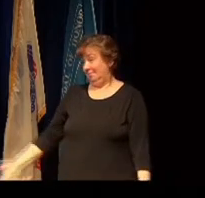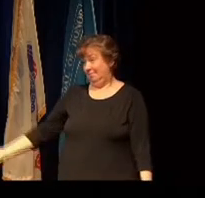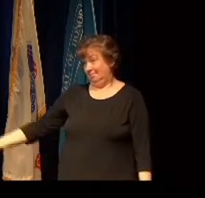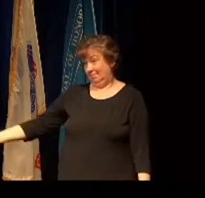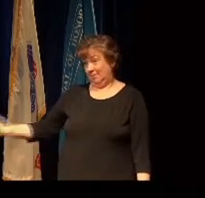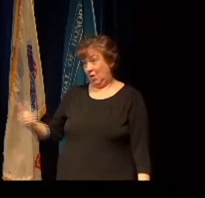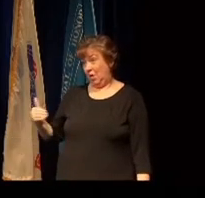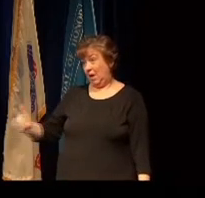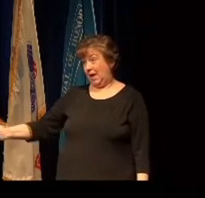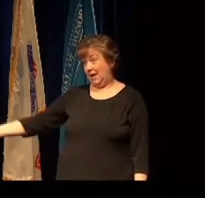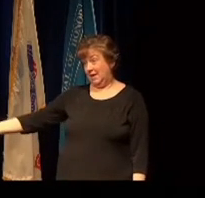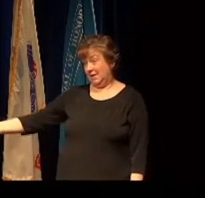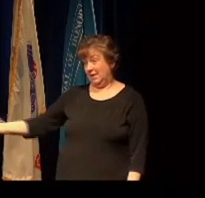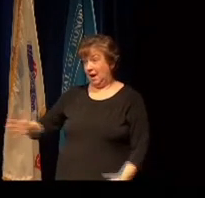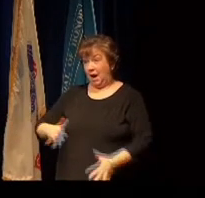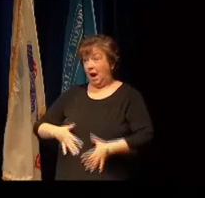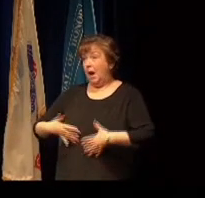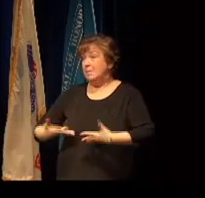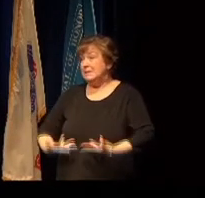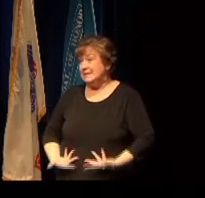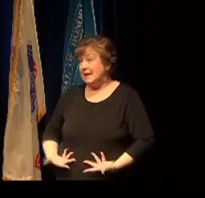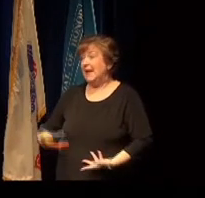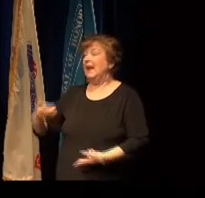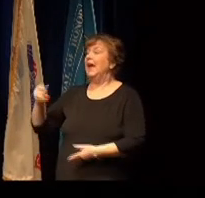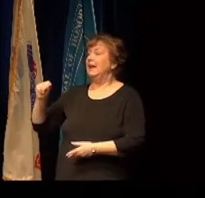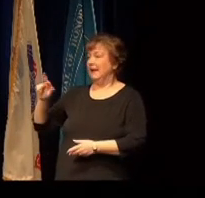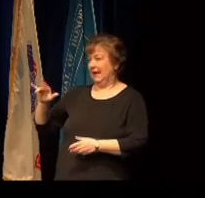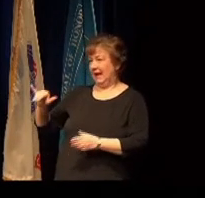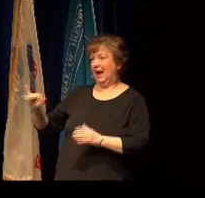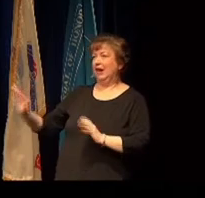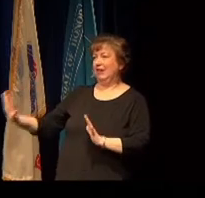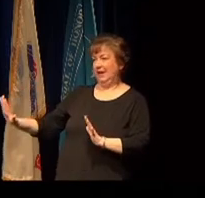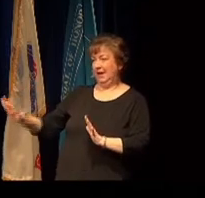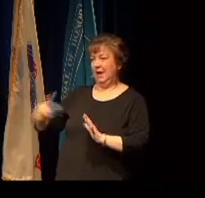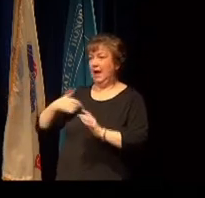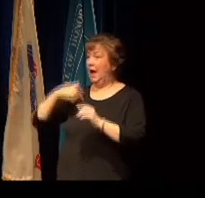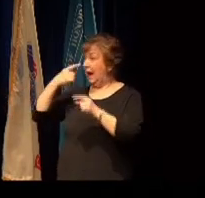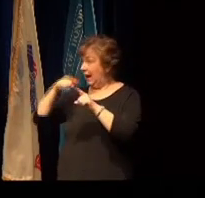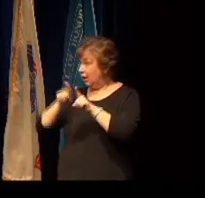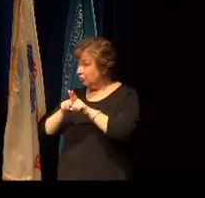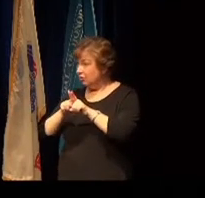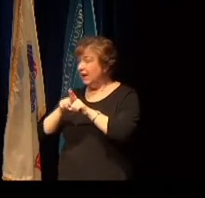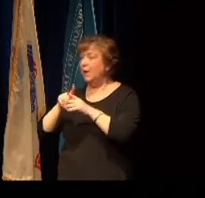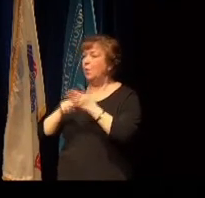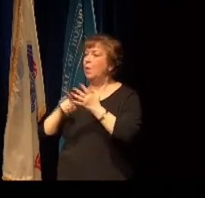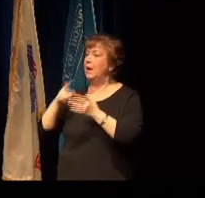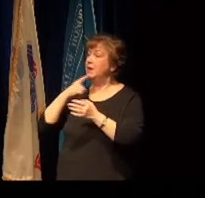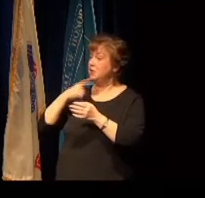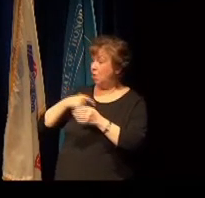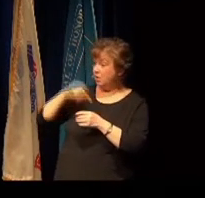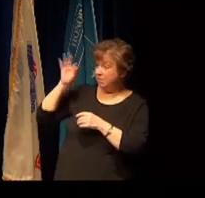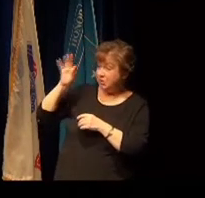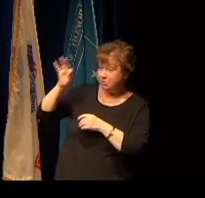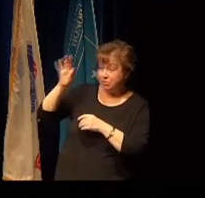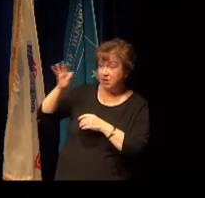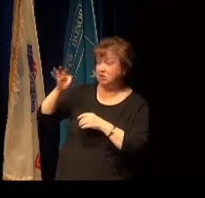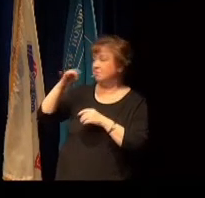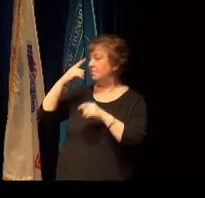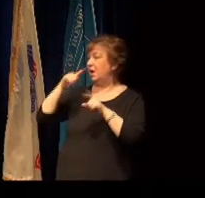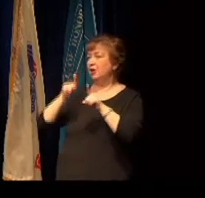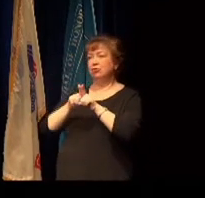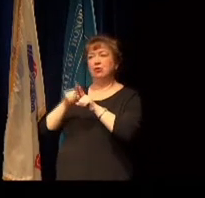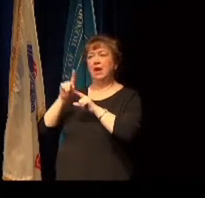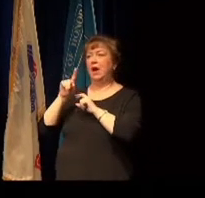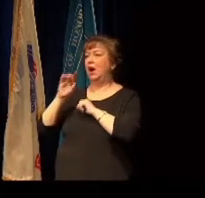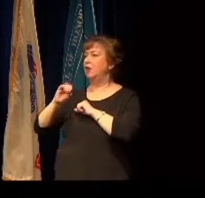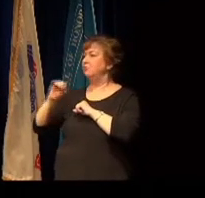Go ahead and get upset at him. But I agree with him 100%. I wouldn't have done this